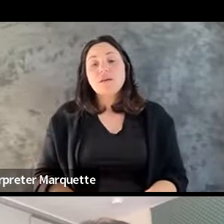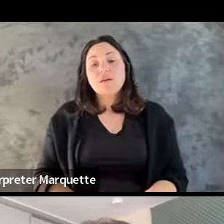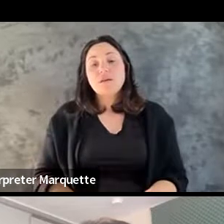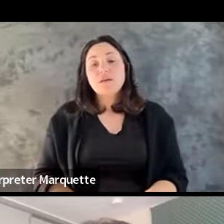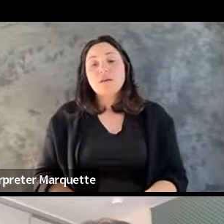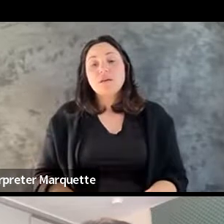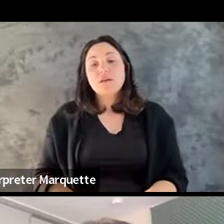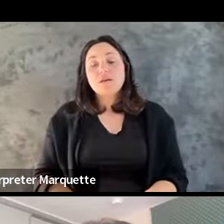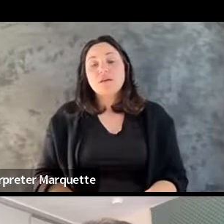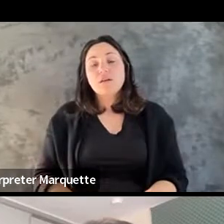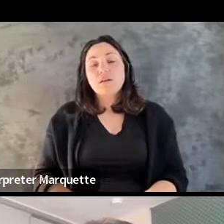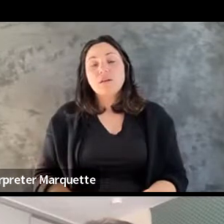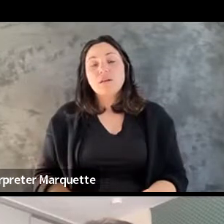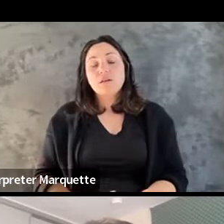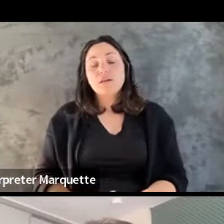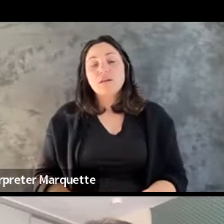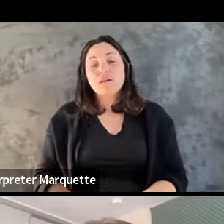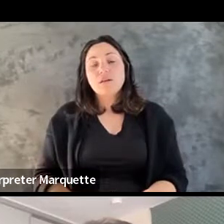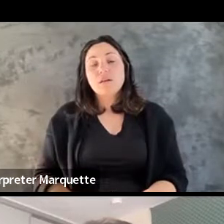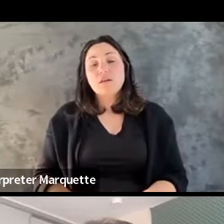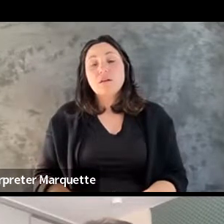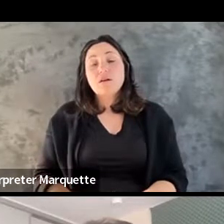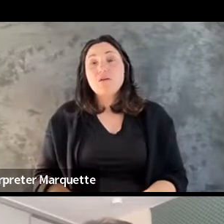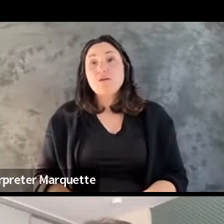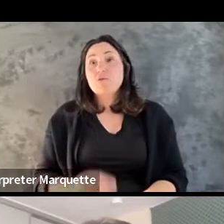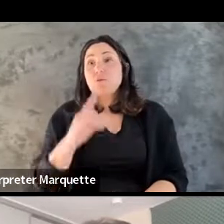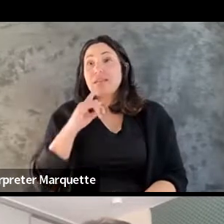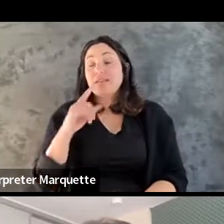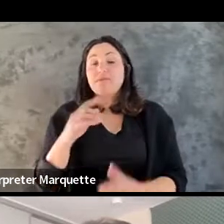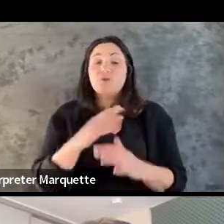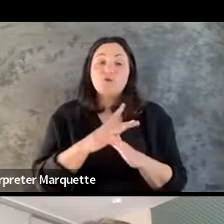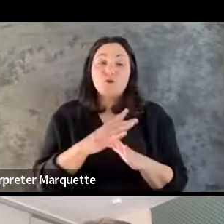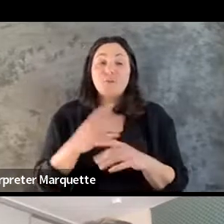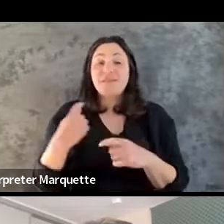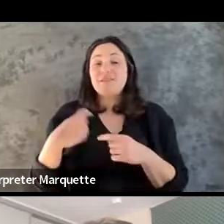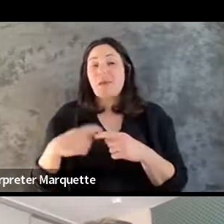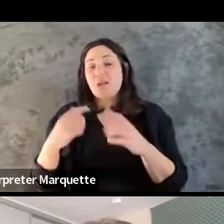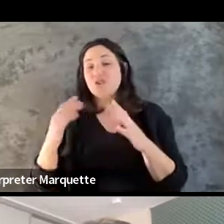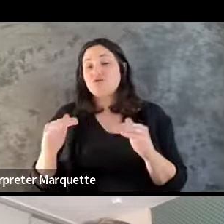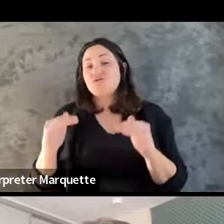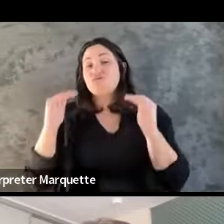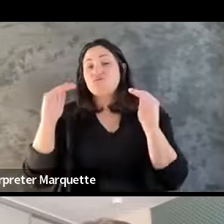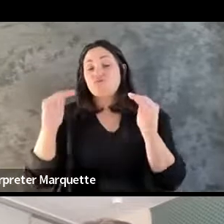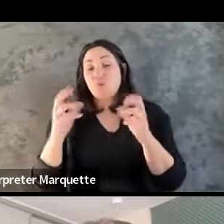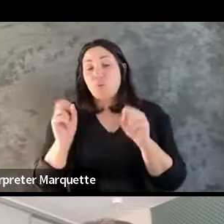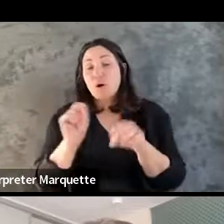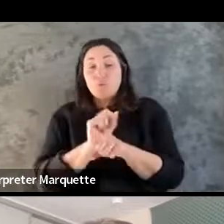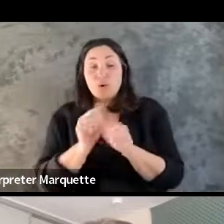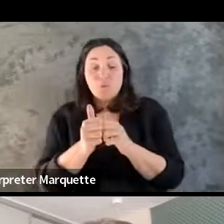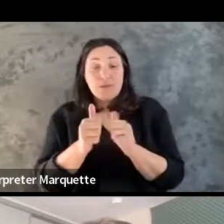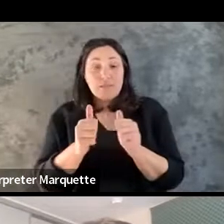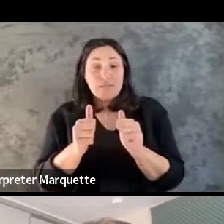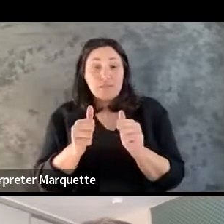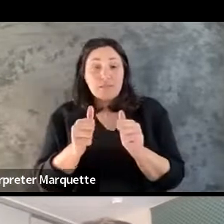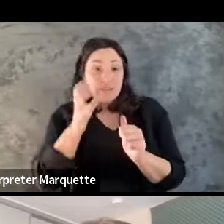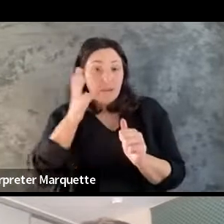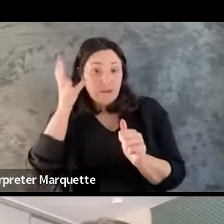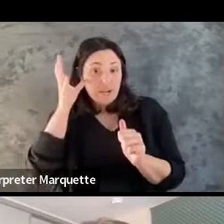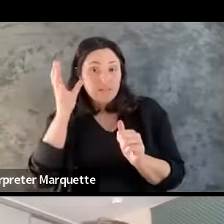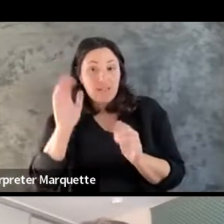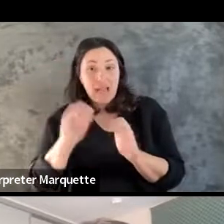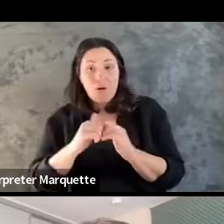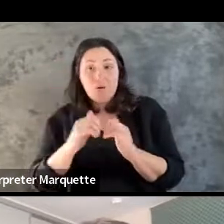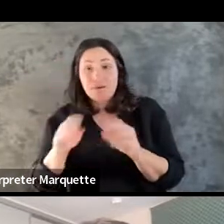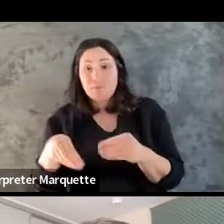raising the bar for German and for Spanish, we would like to be able to work with our parents to see how we could provide